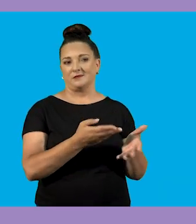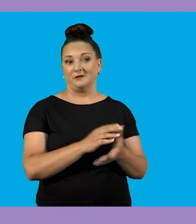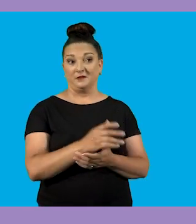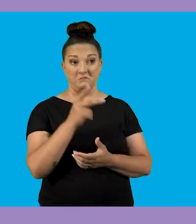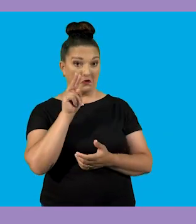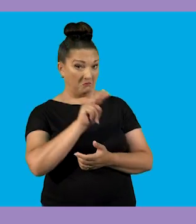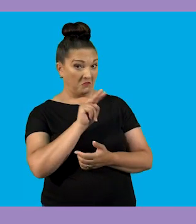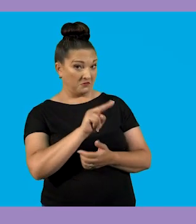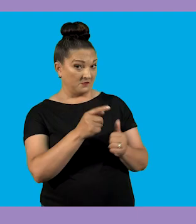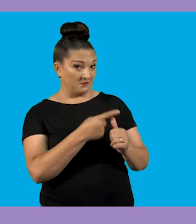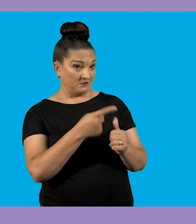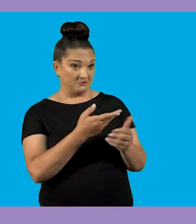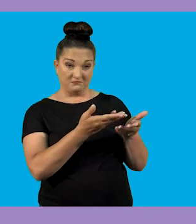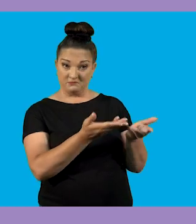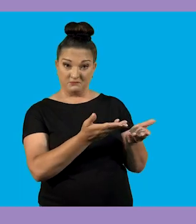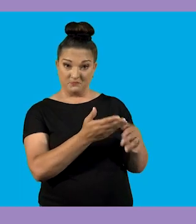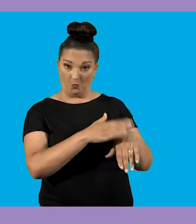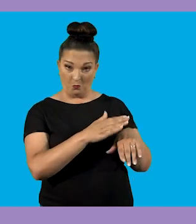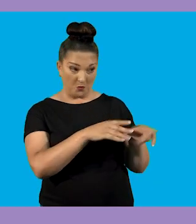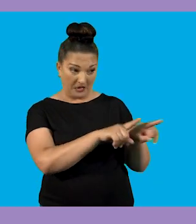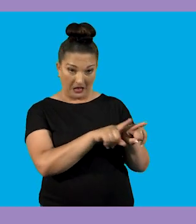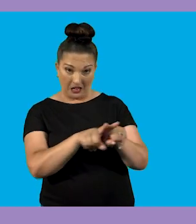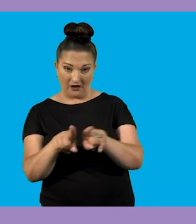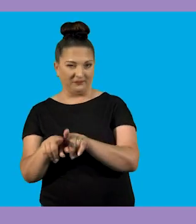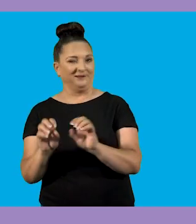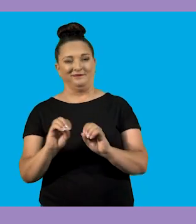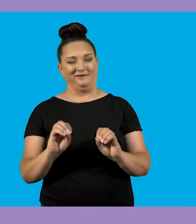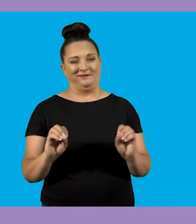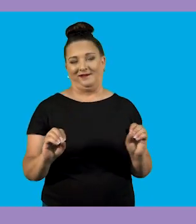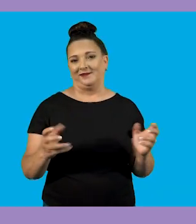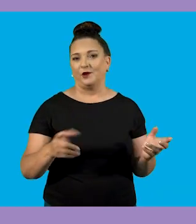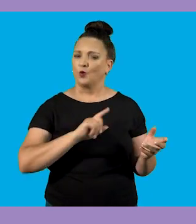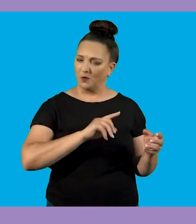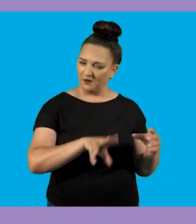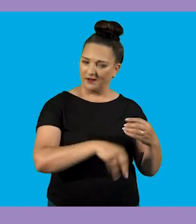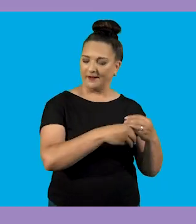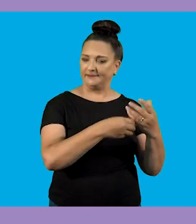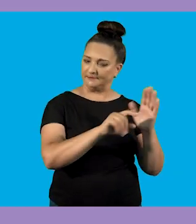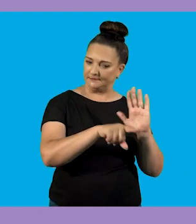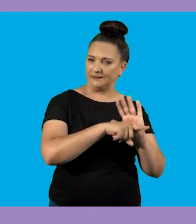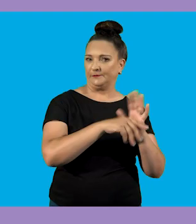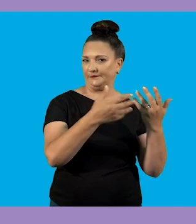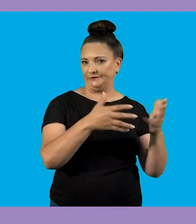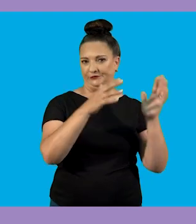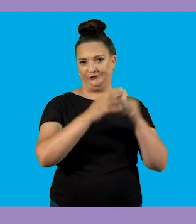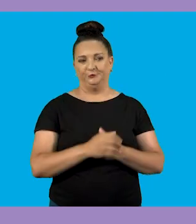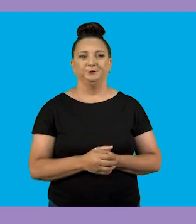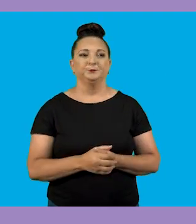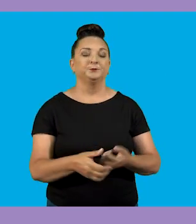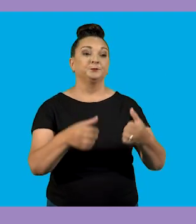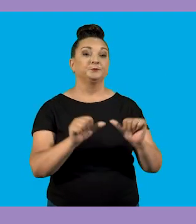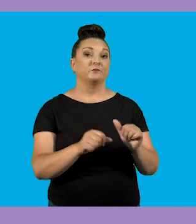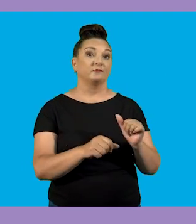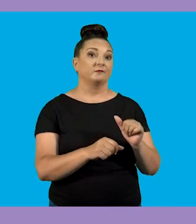answer. And as you look at the answer, there should be no more like terms left to show that we've added or subtracted all the like